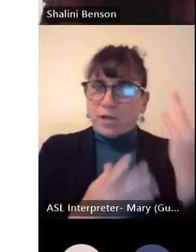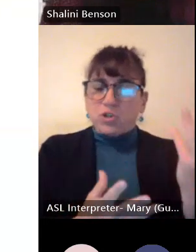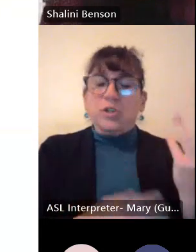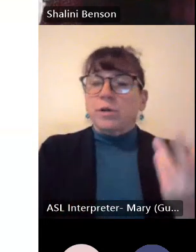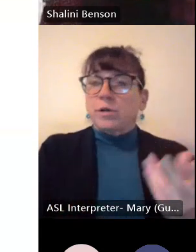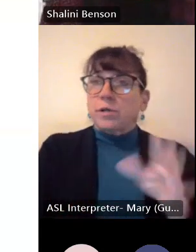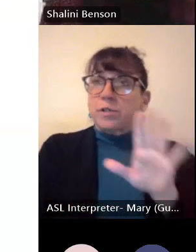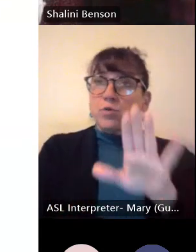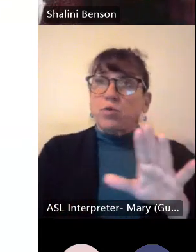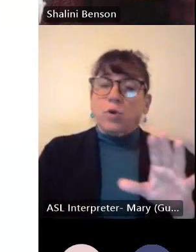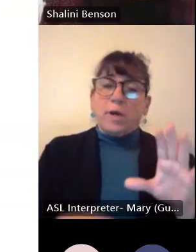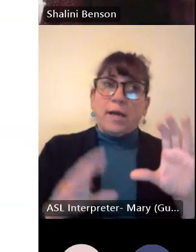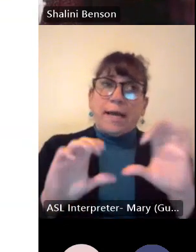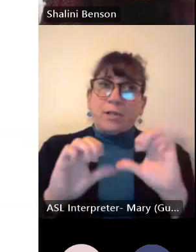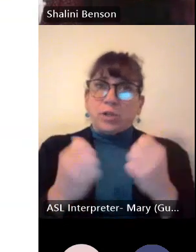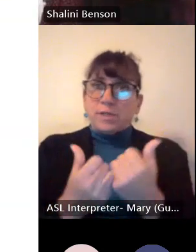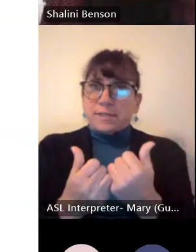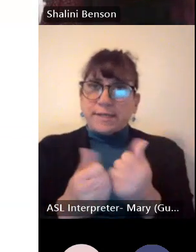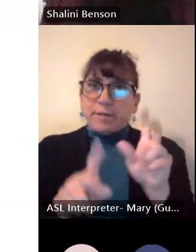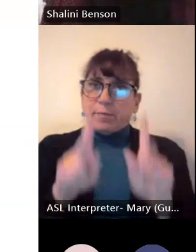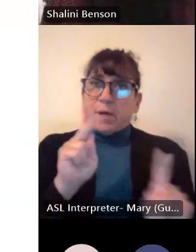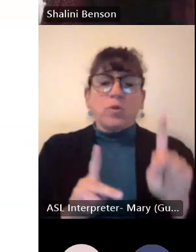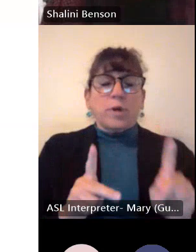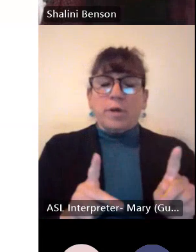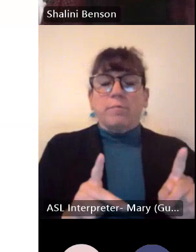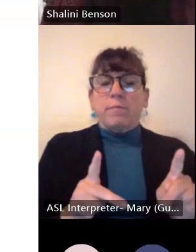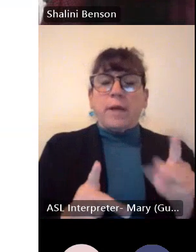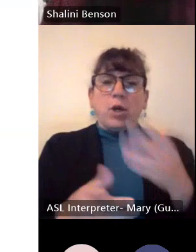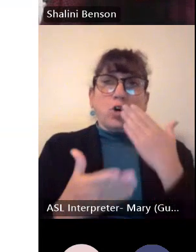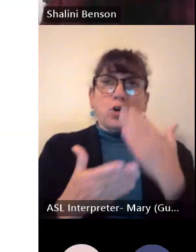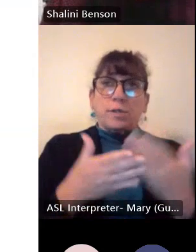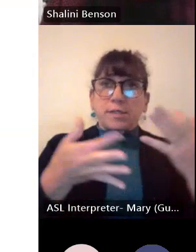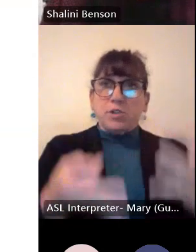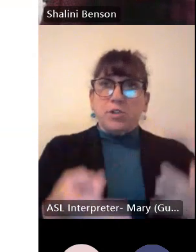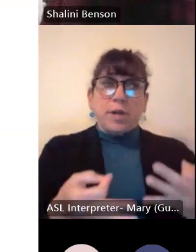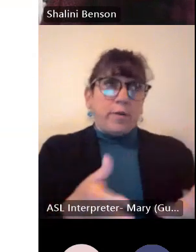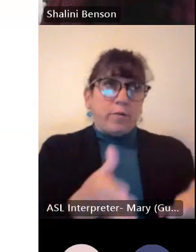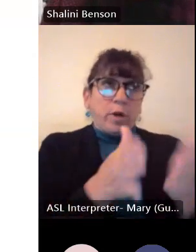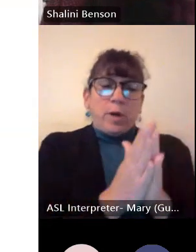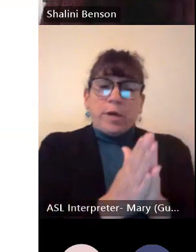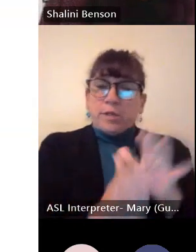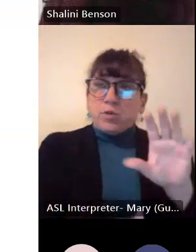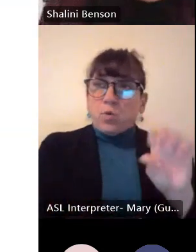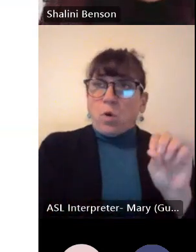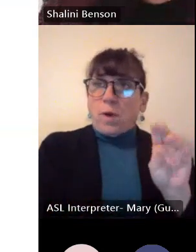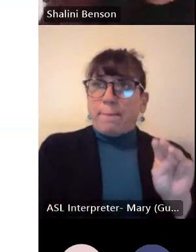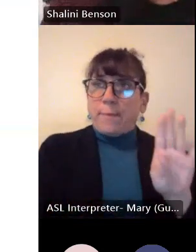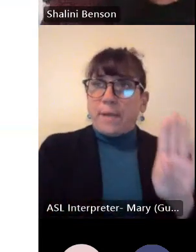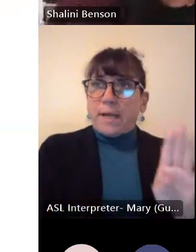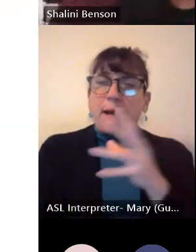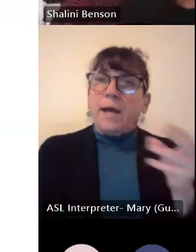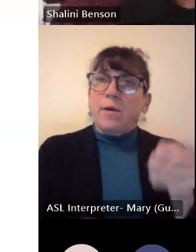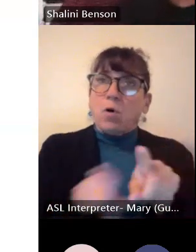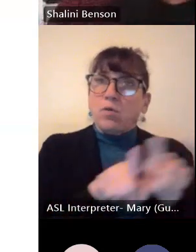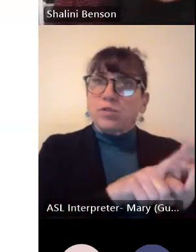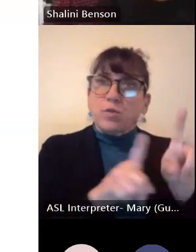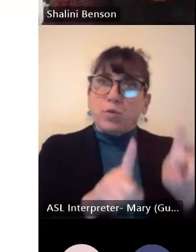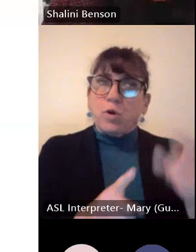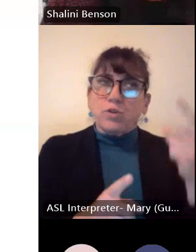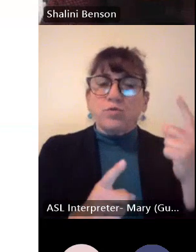your agency folks can make good decisions and good requests to OMB. You will also want to take into